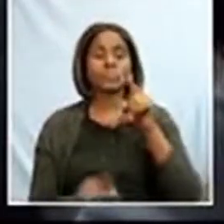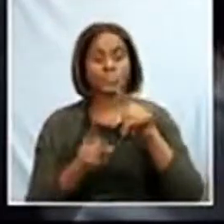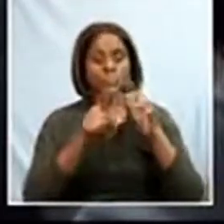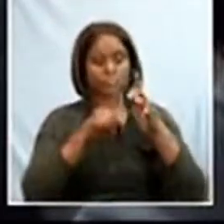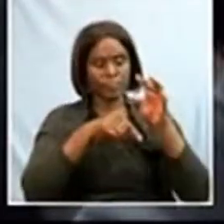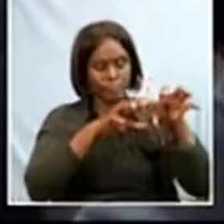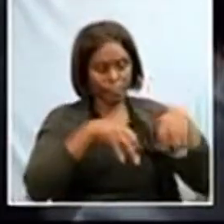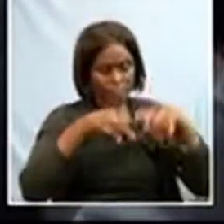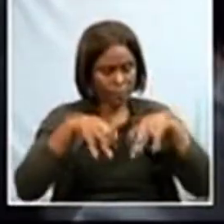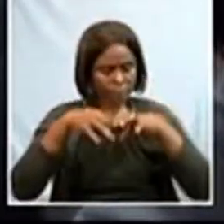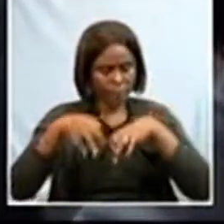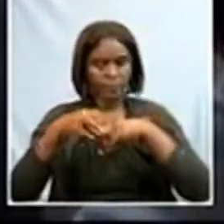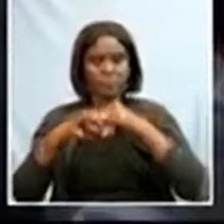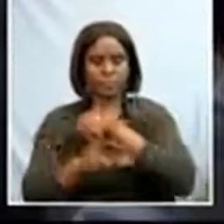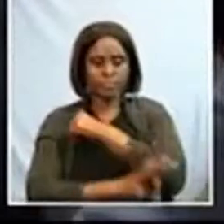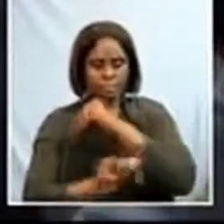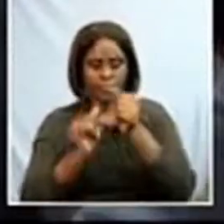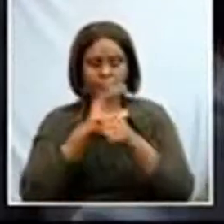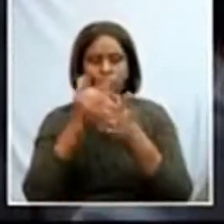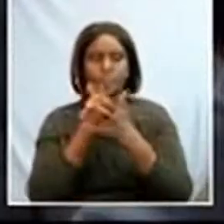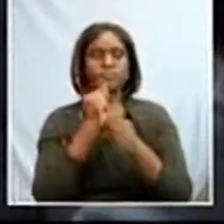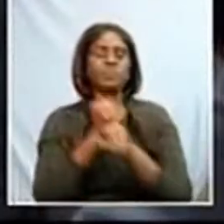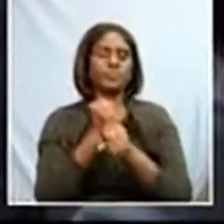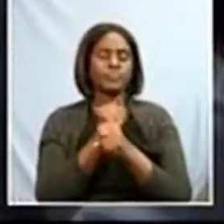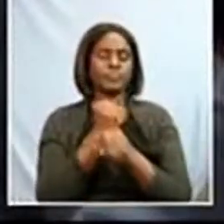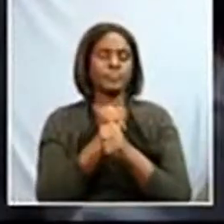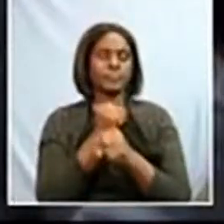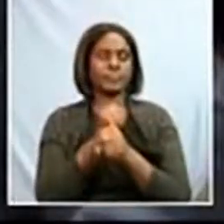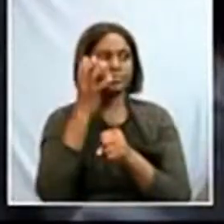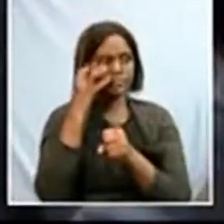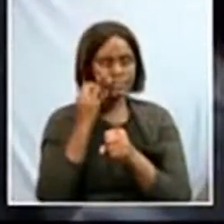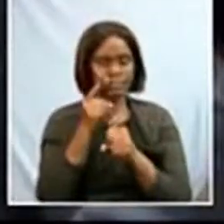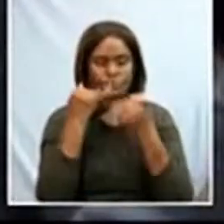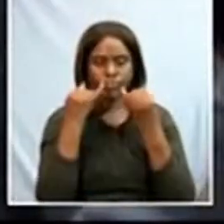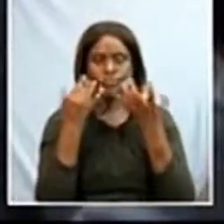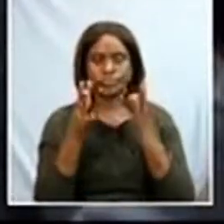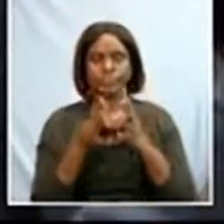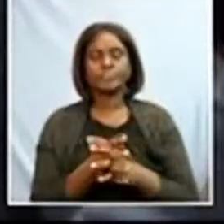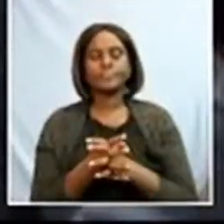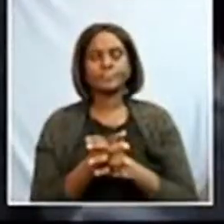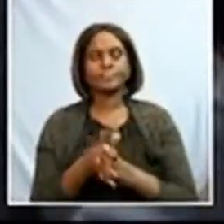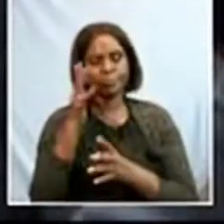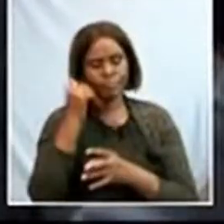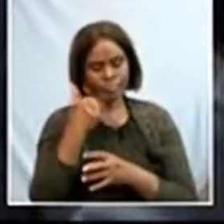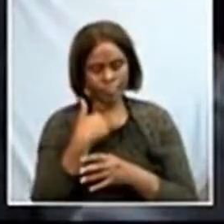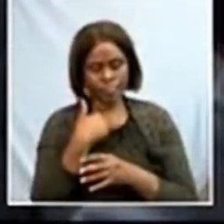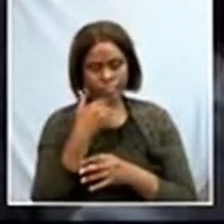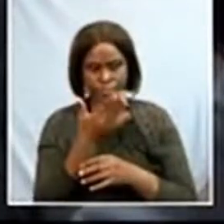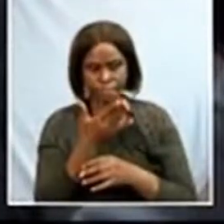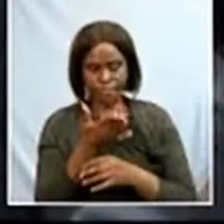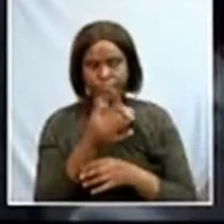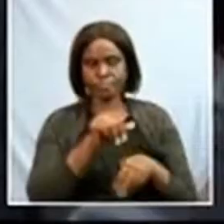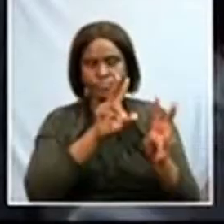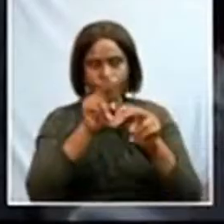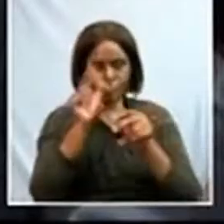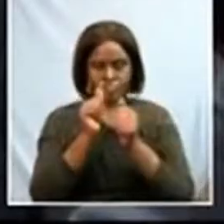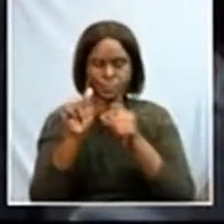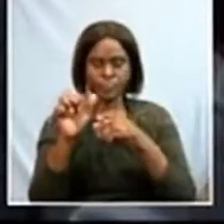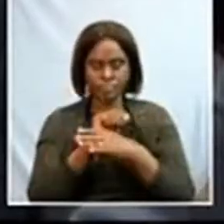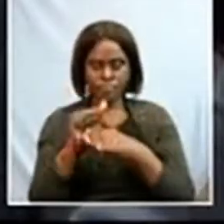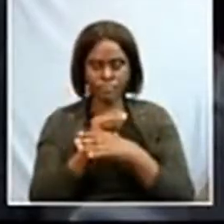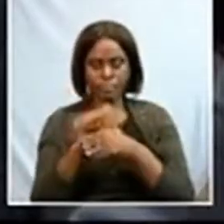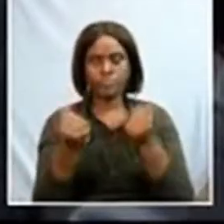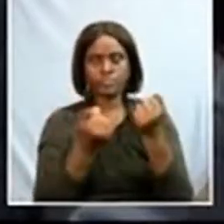digging the foundations, all major works, the office is informed. That is why there's that monitoring and evaluation